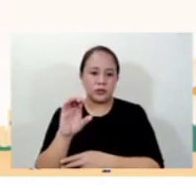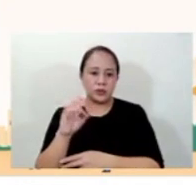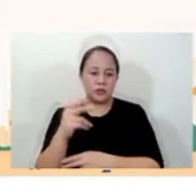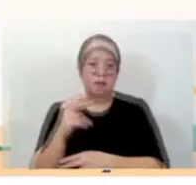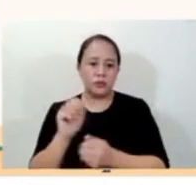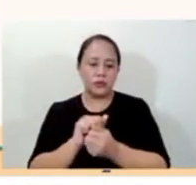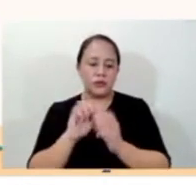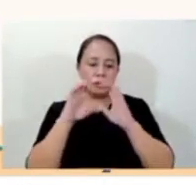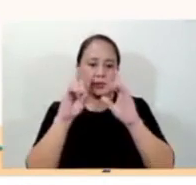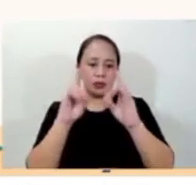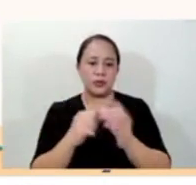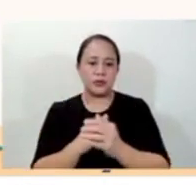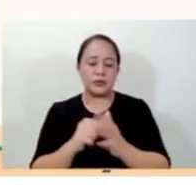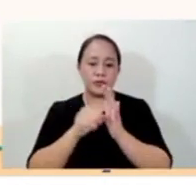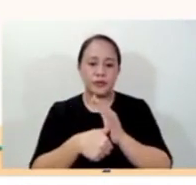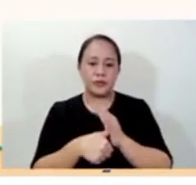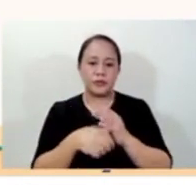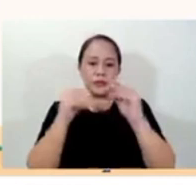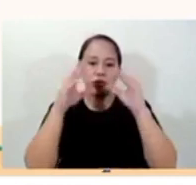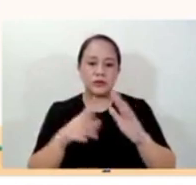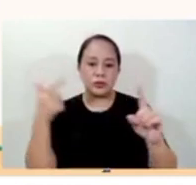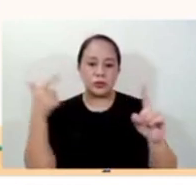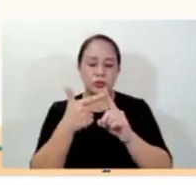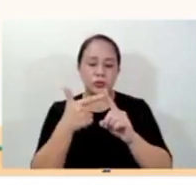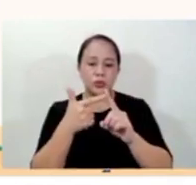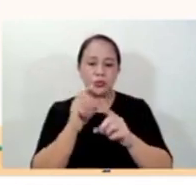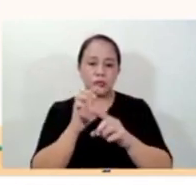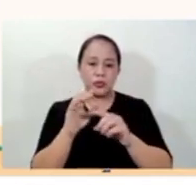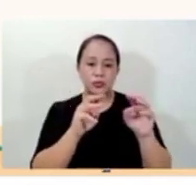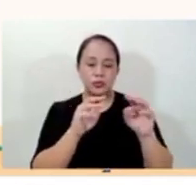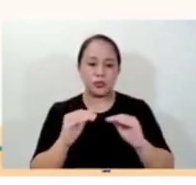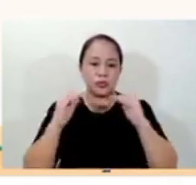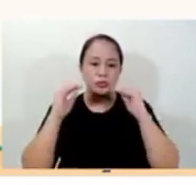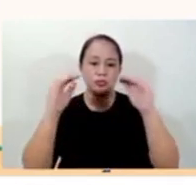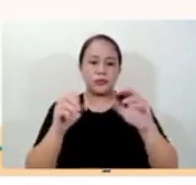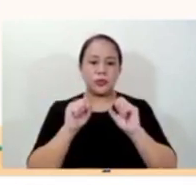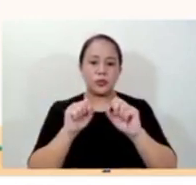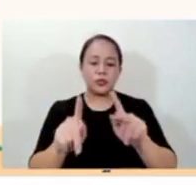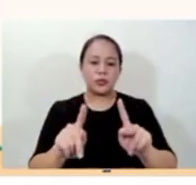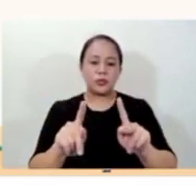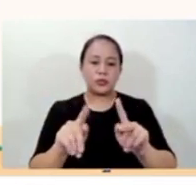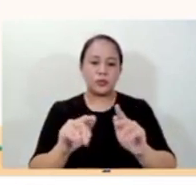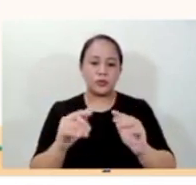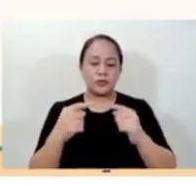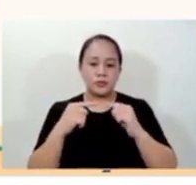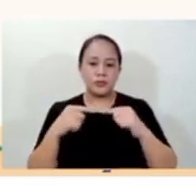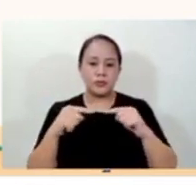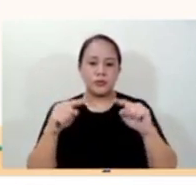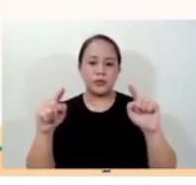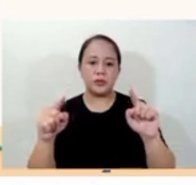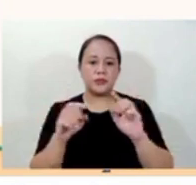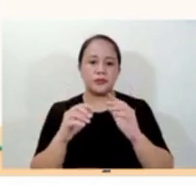teachers aiming for career movement throughout their career, opportunities for career progression should be